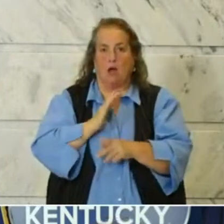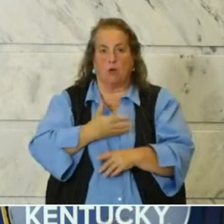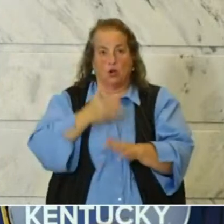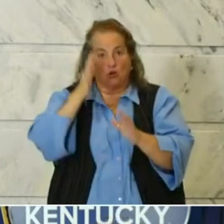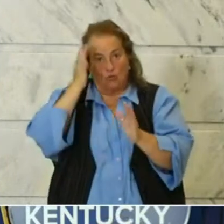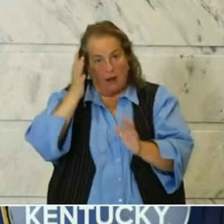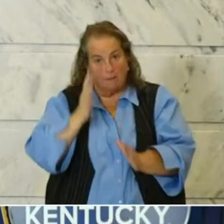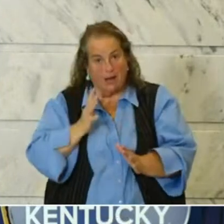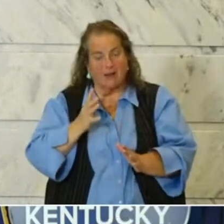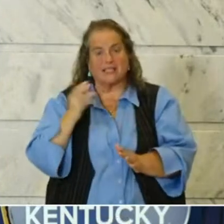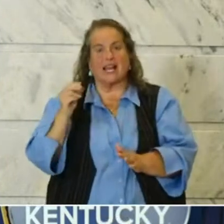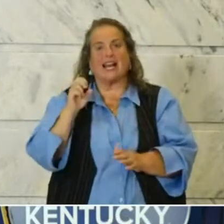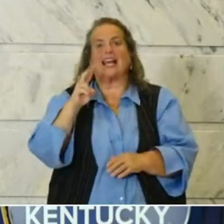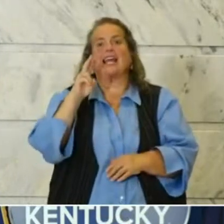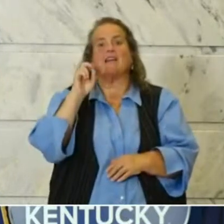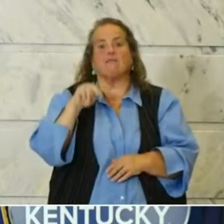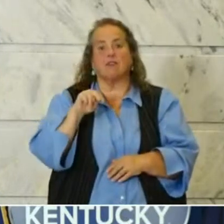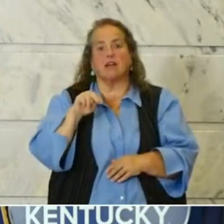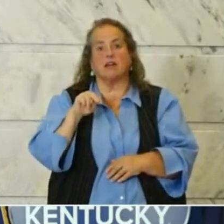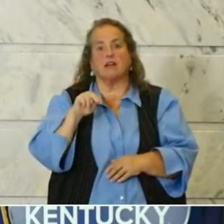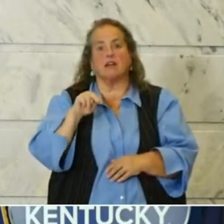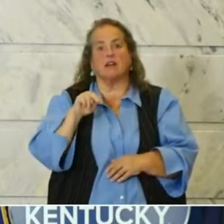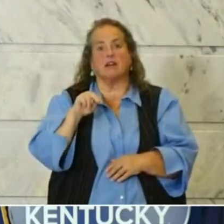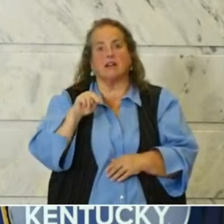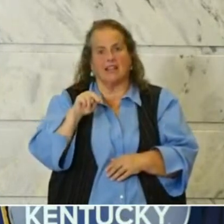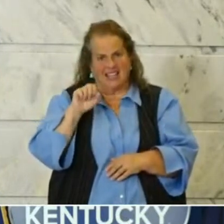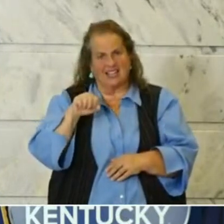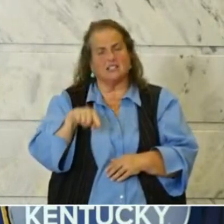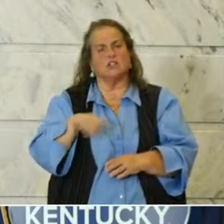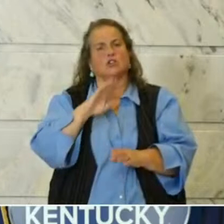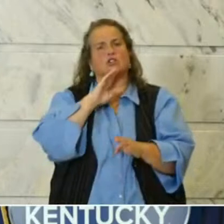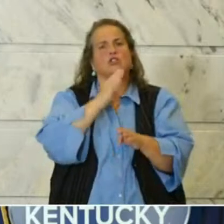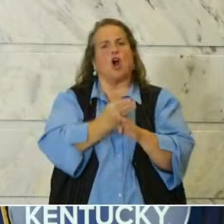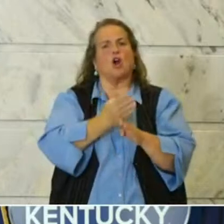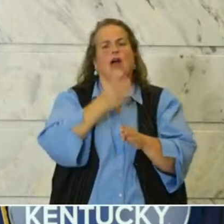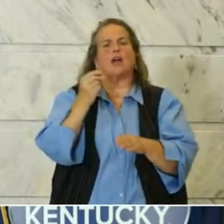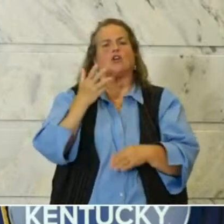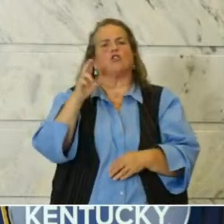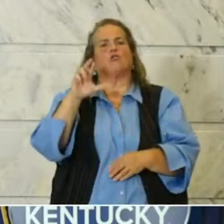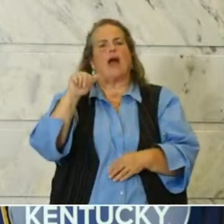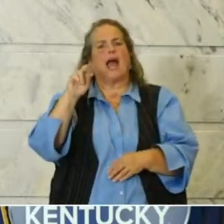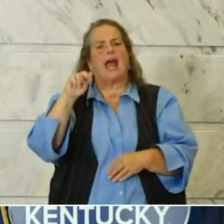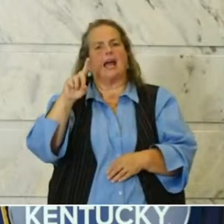grandparents, and maybe this is even this is a daughter and granddaughter,